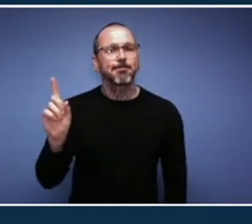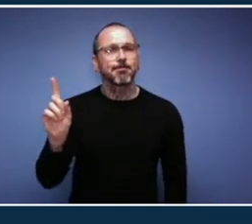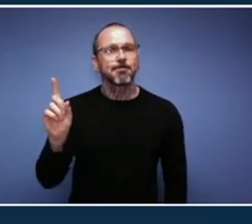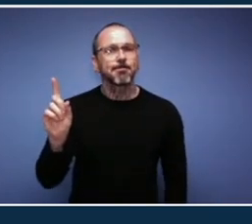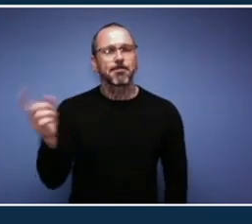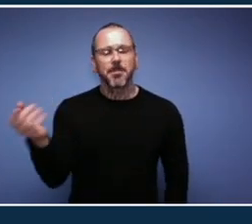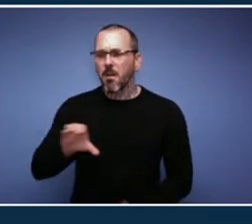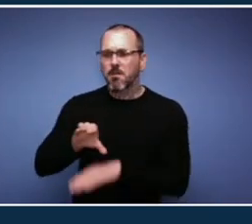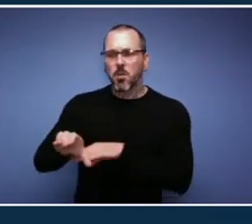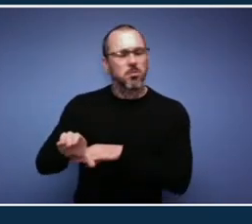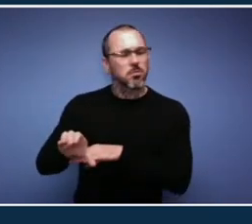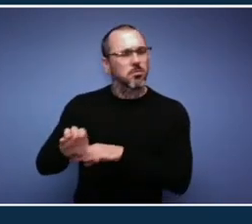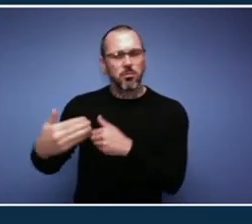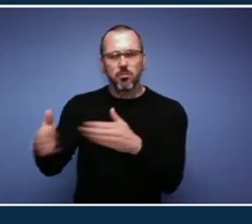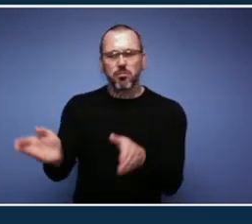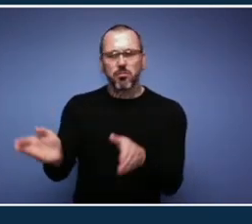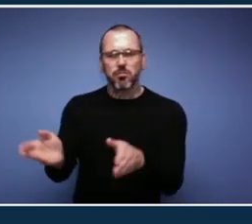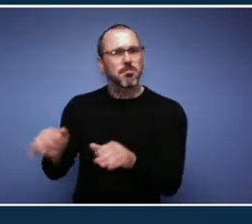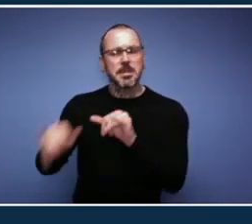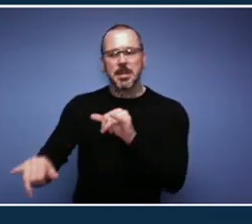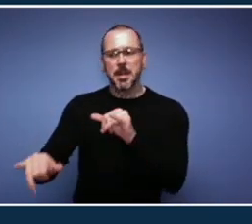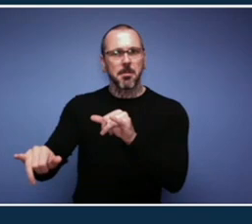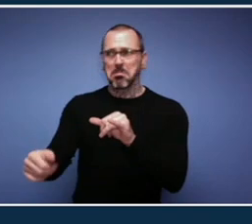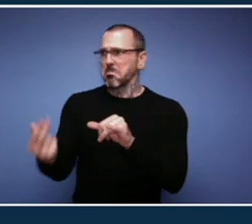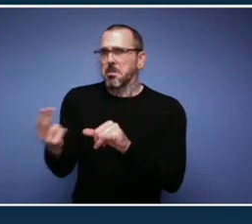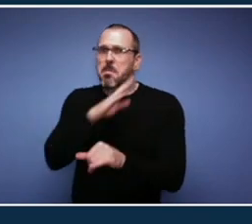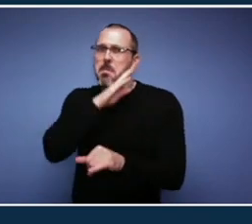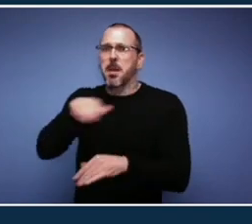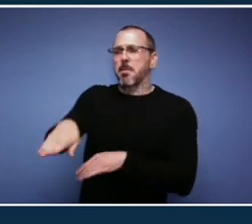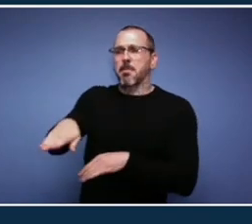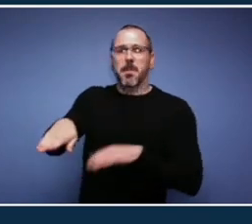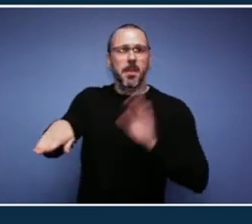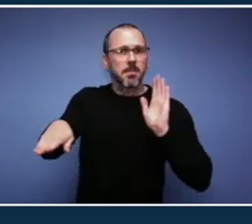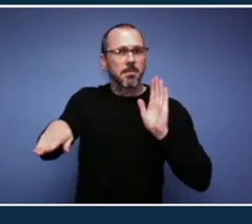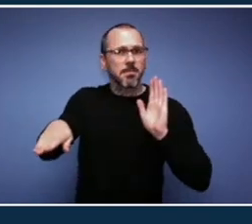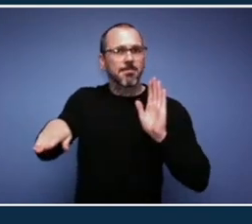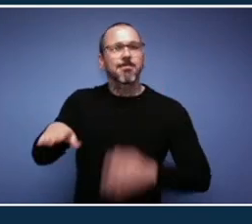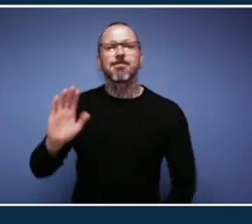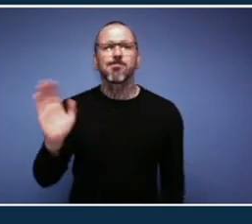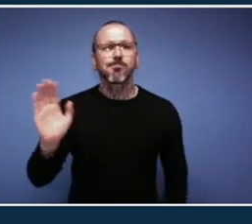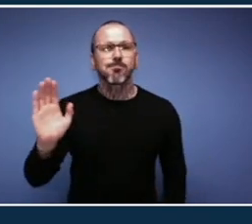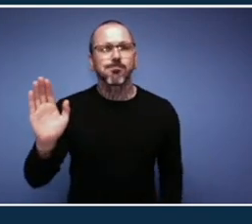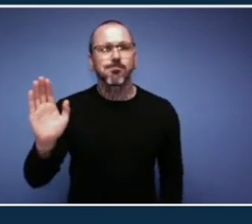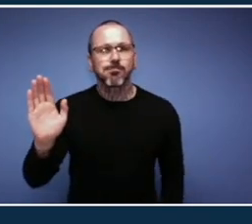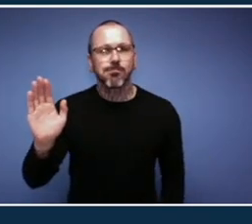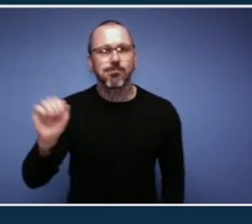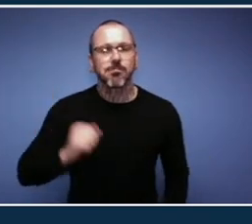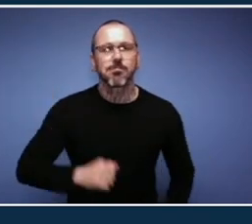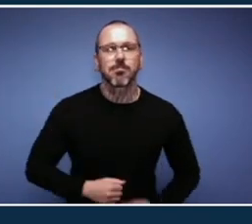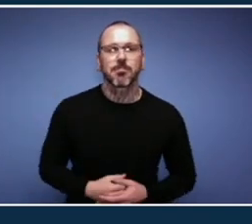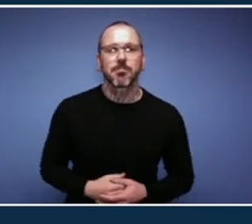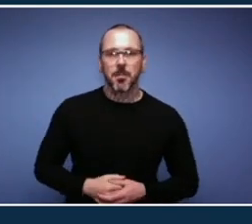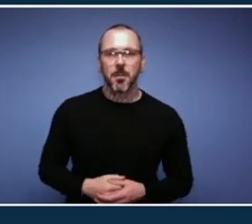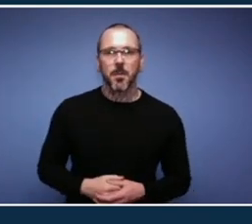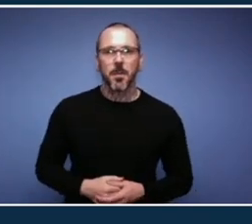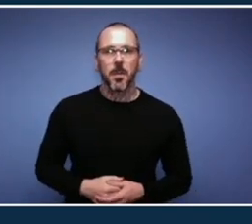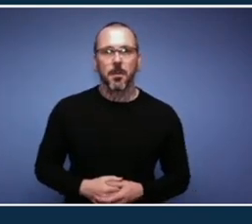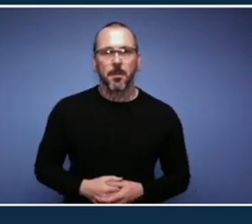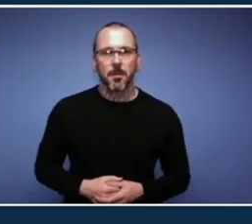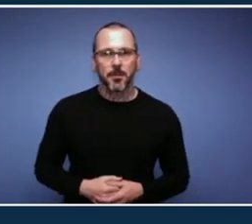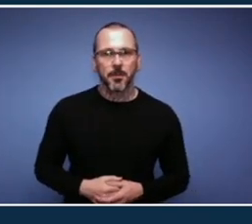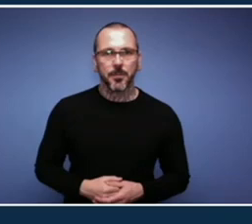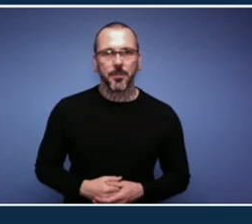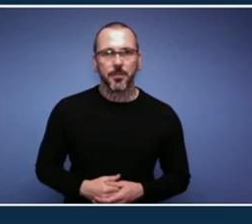bed, or we were treated just as bodies to fit in beds, and now it puts